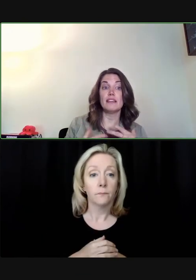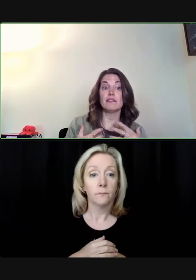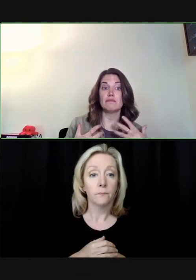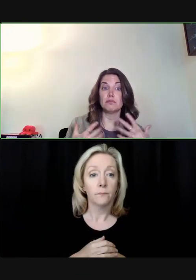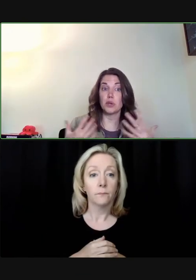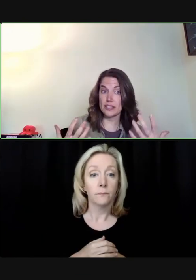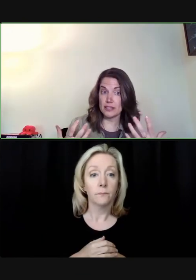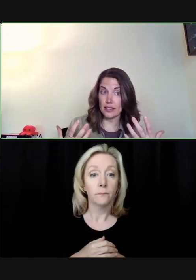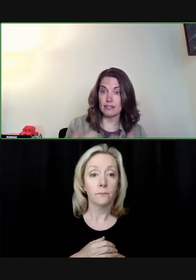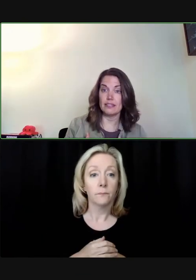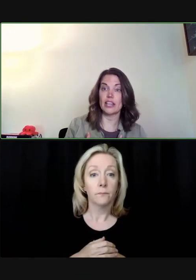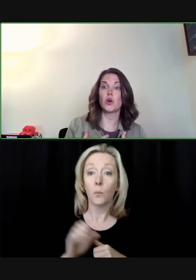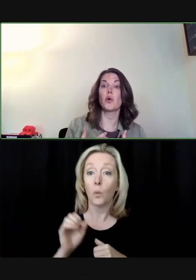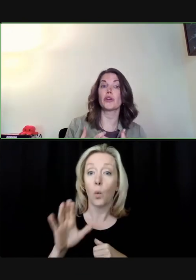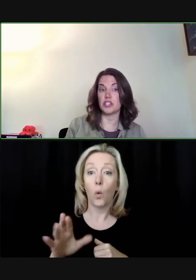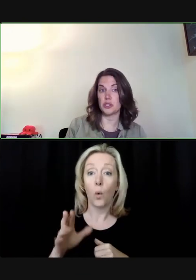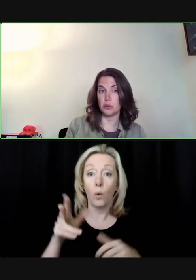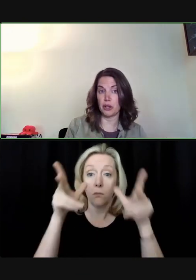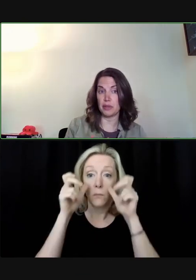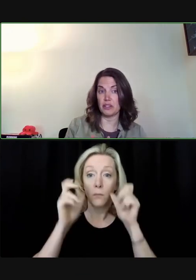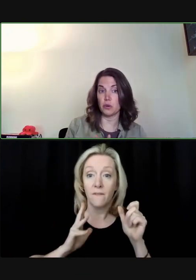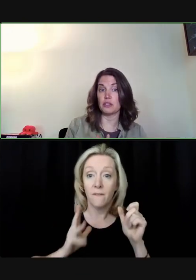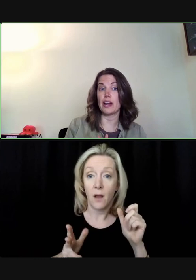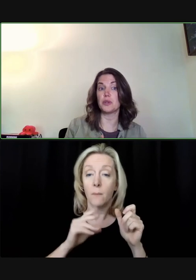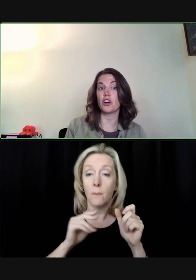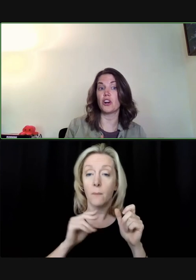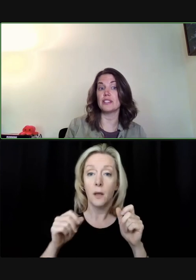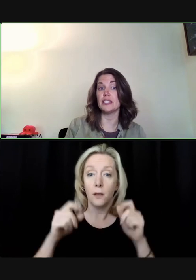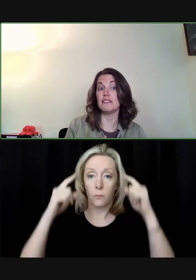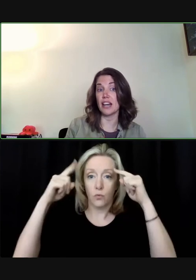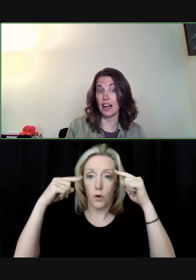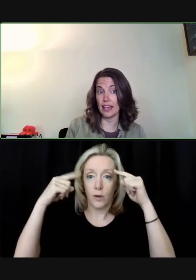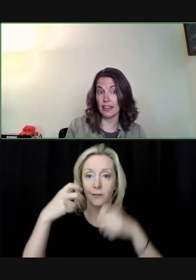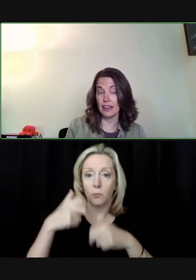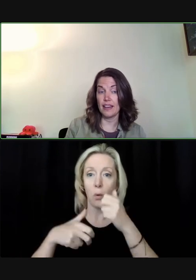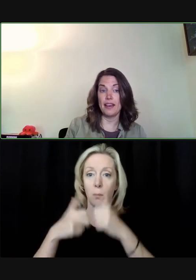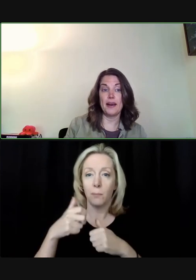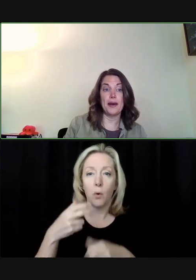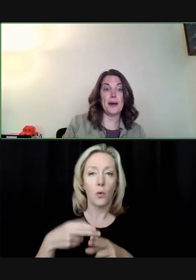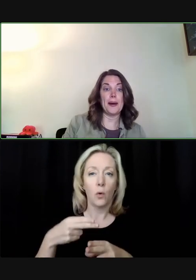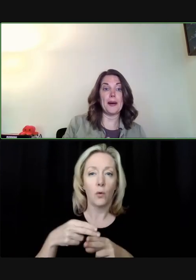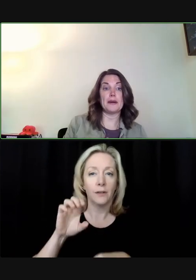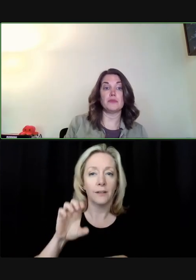could be processing, like cortical visual impairment, or as we call it, CVI.